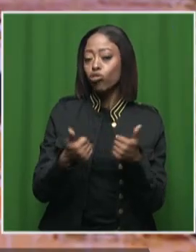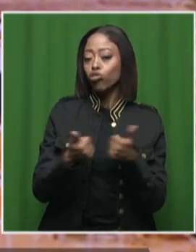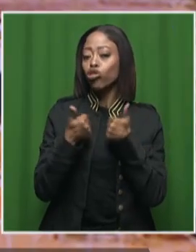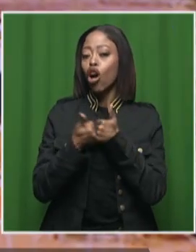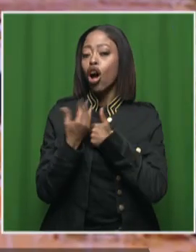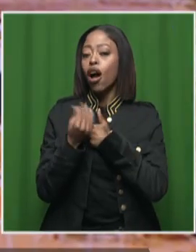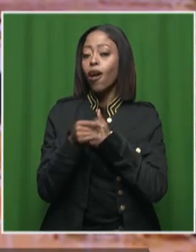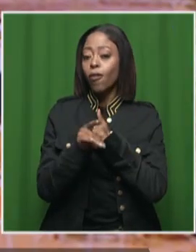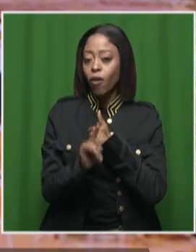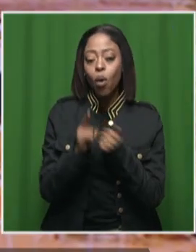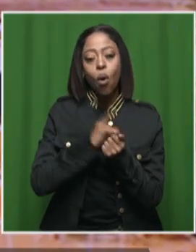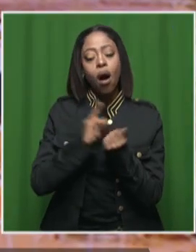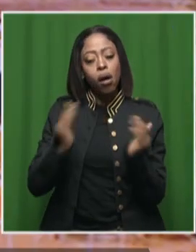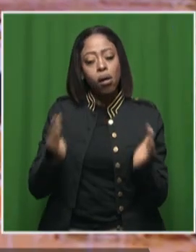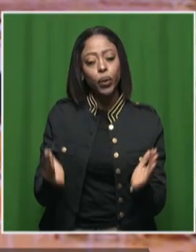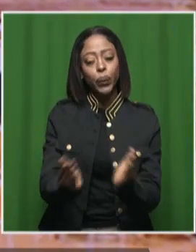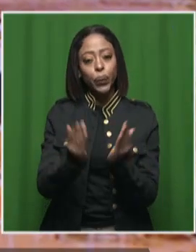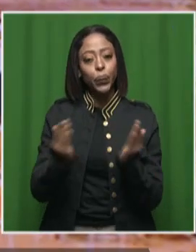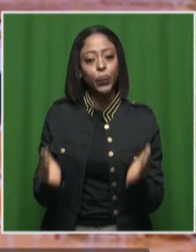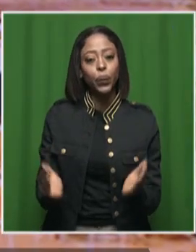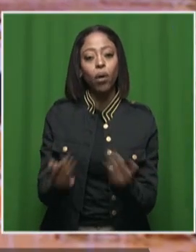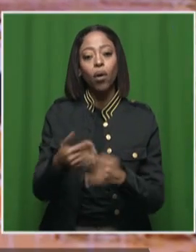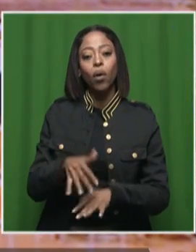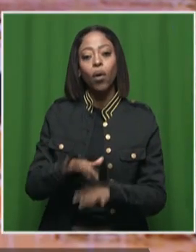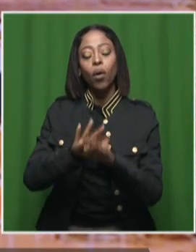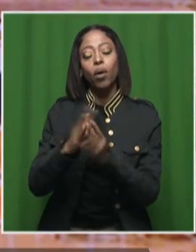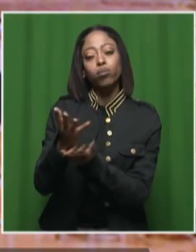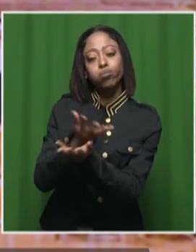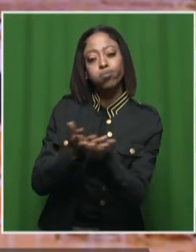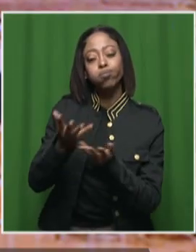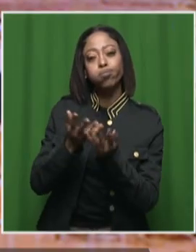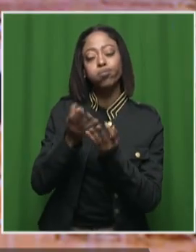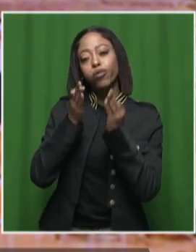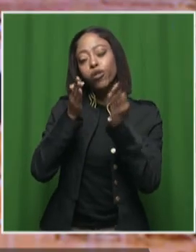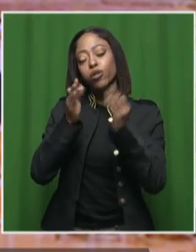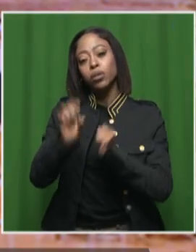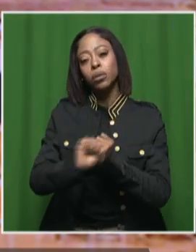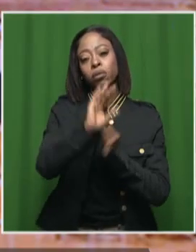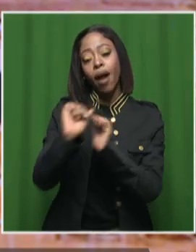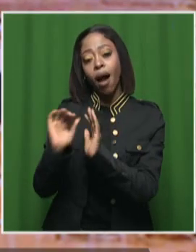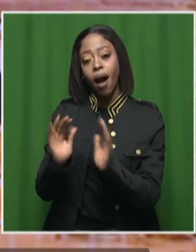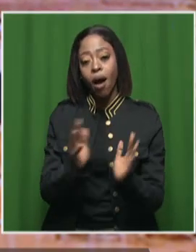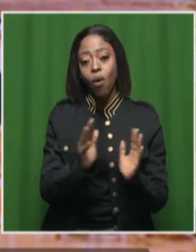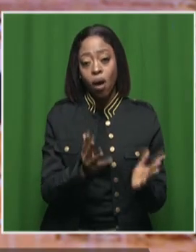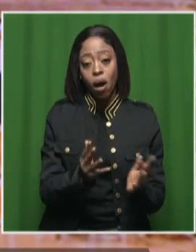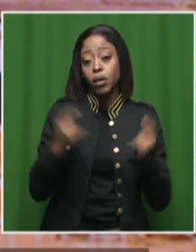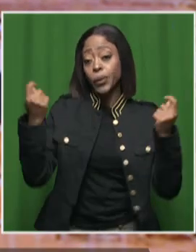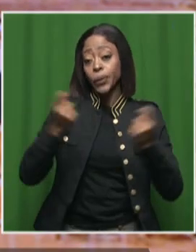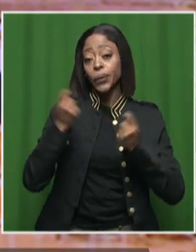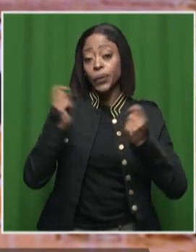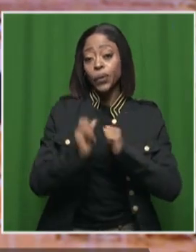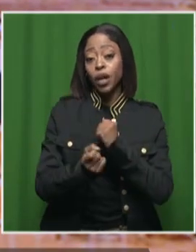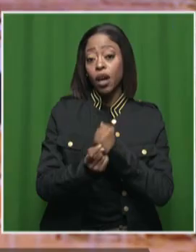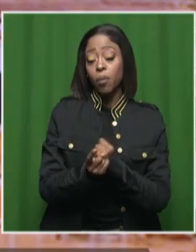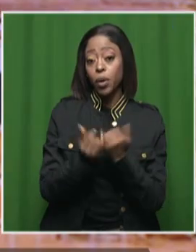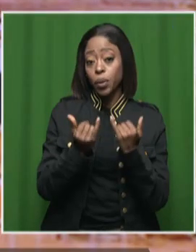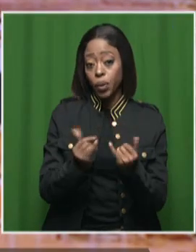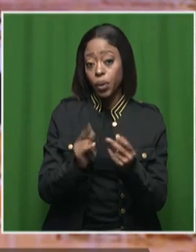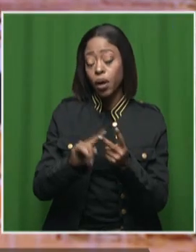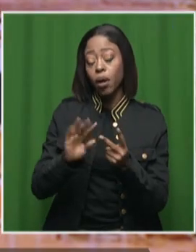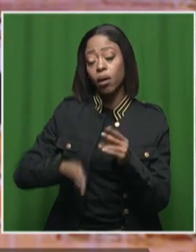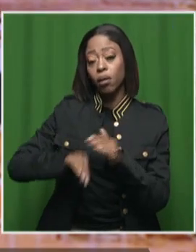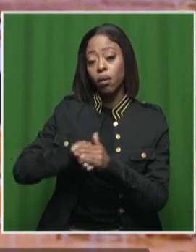encouraging an inclusive discussion on the future trajectory of South Africa. The event will be held from today until tomorrow at the University